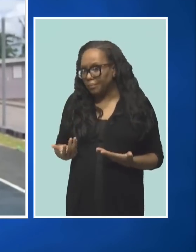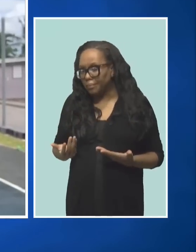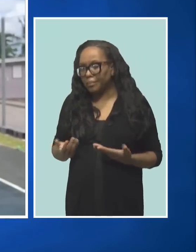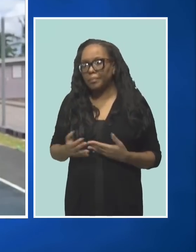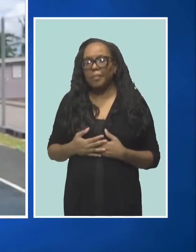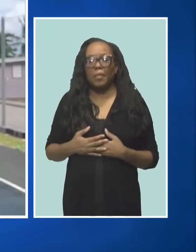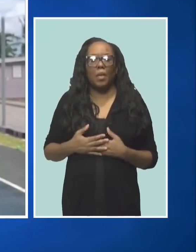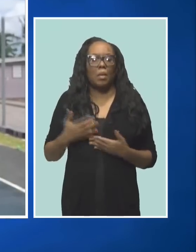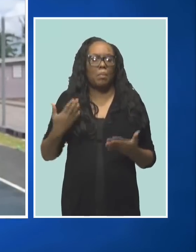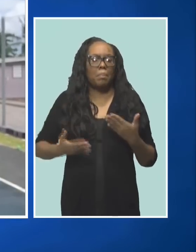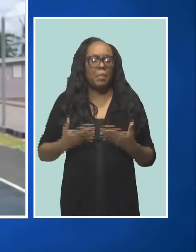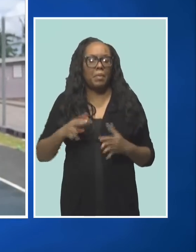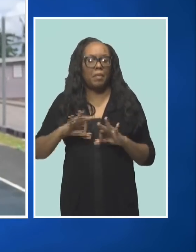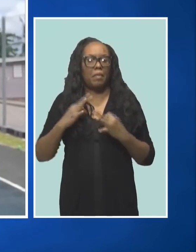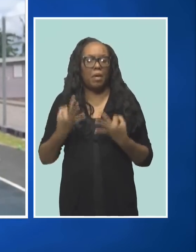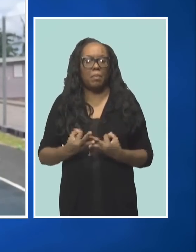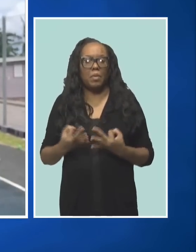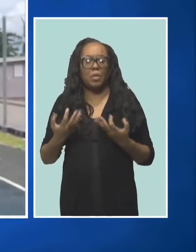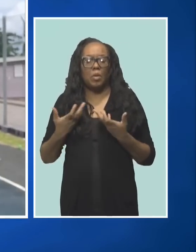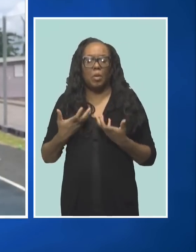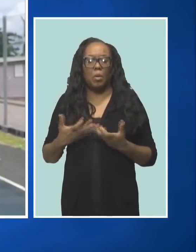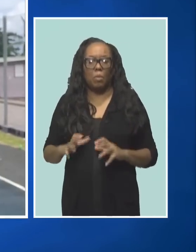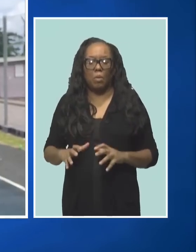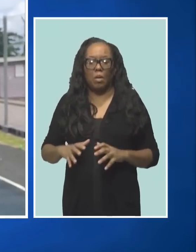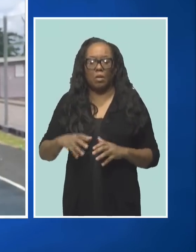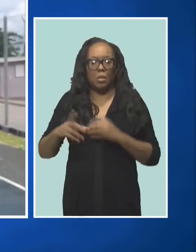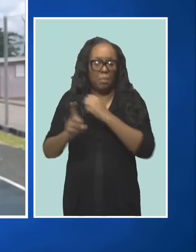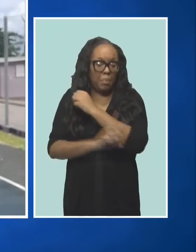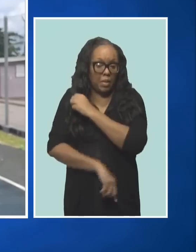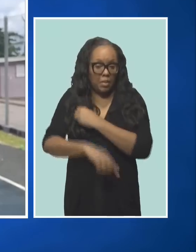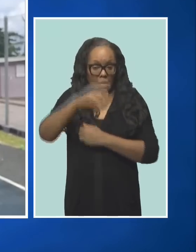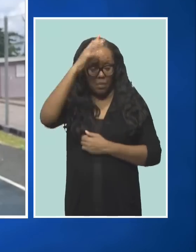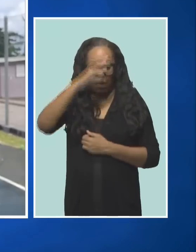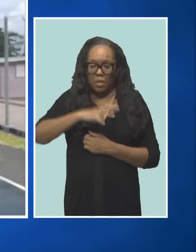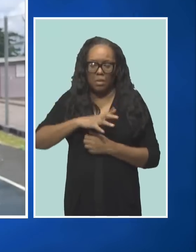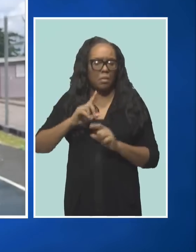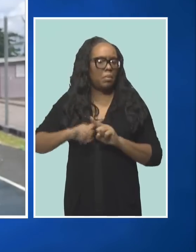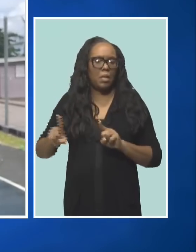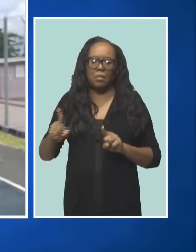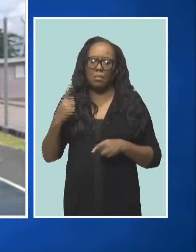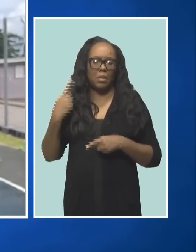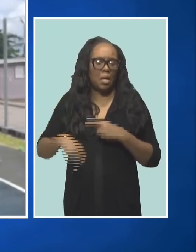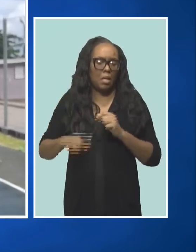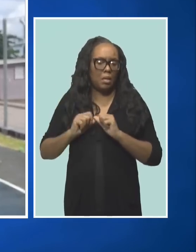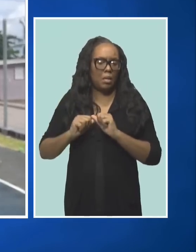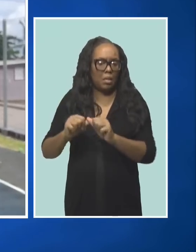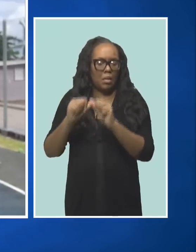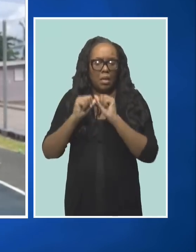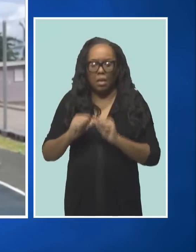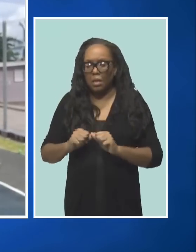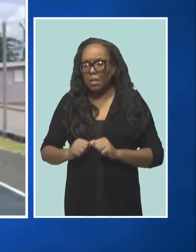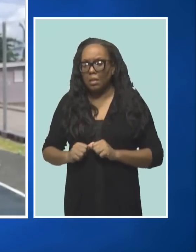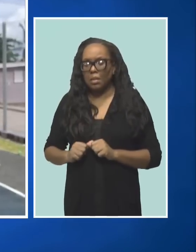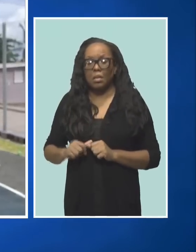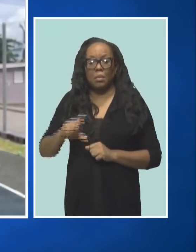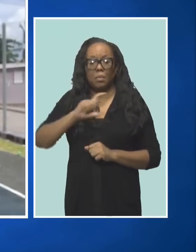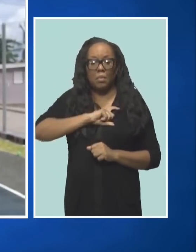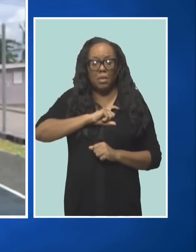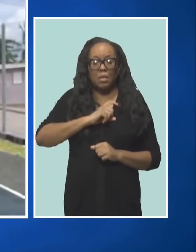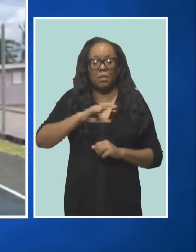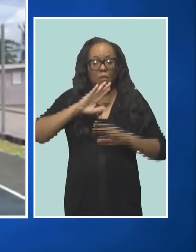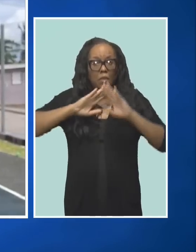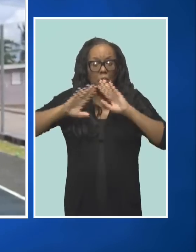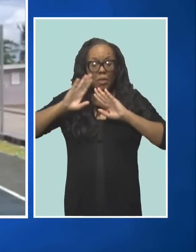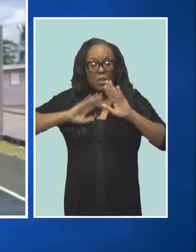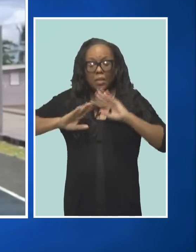have to create the protections around those children as well, but it can't continue. And so, of course, it brings frustration to the police